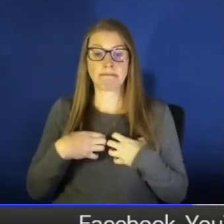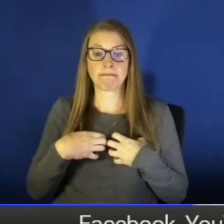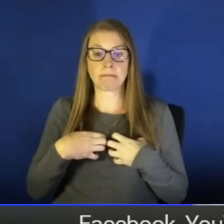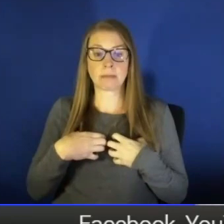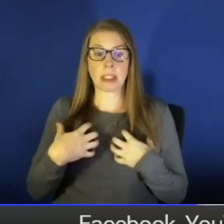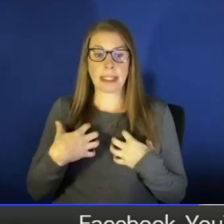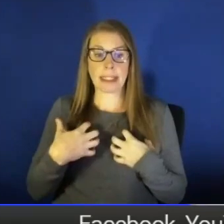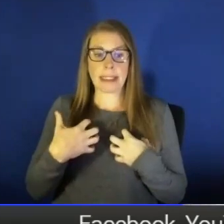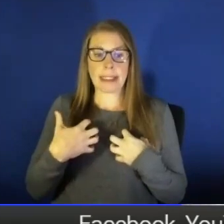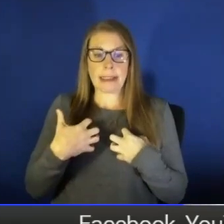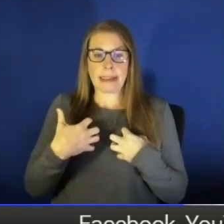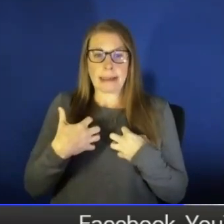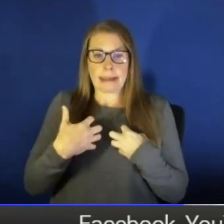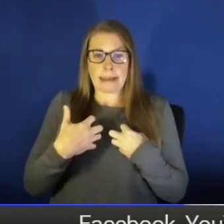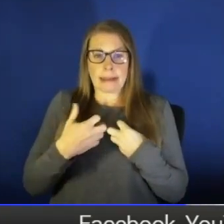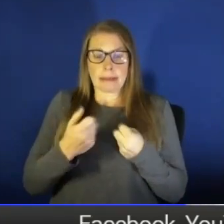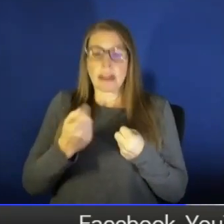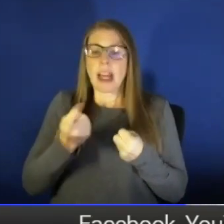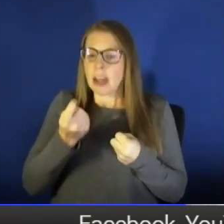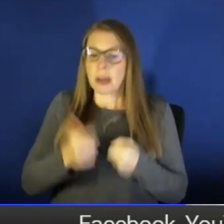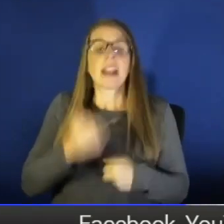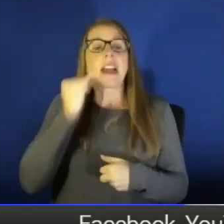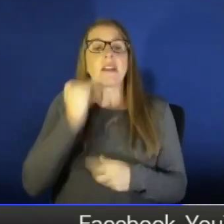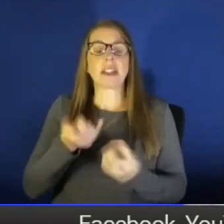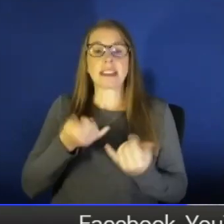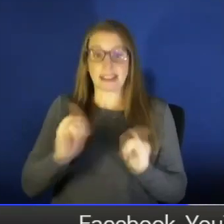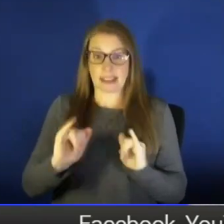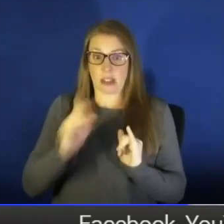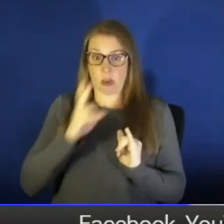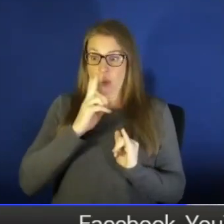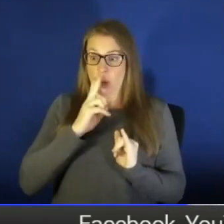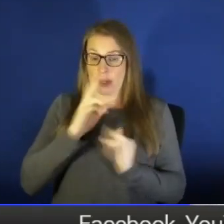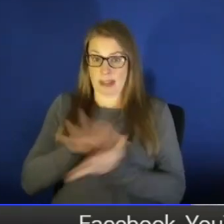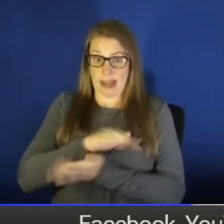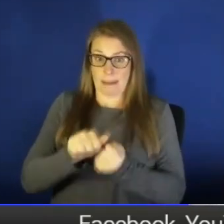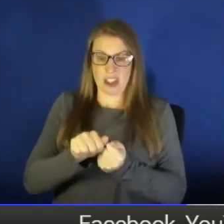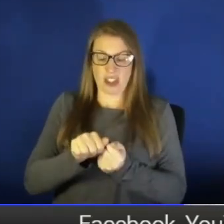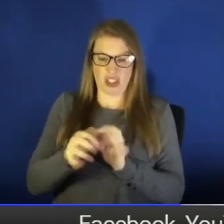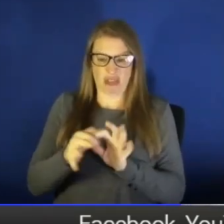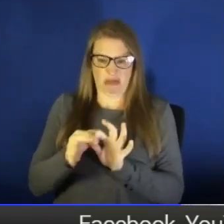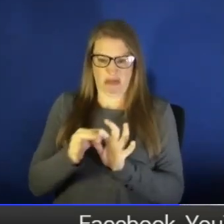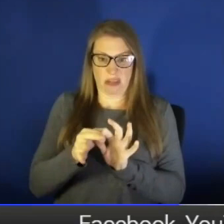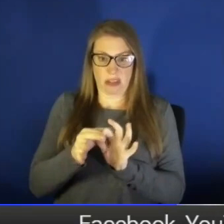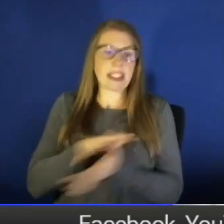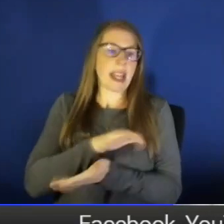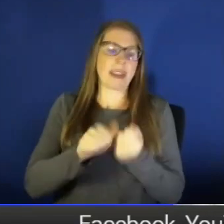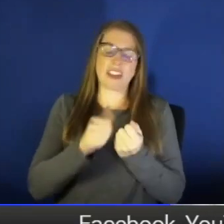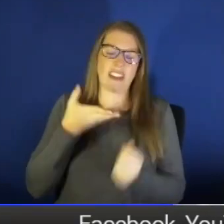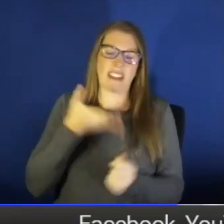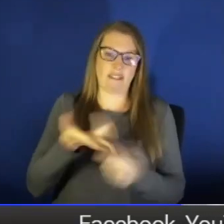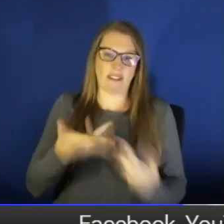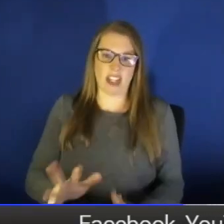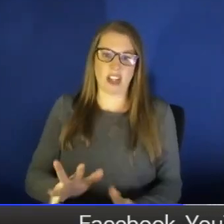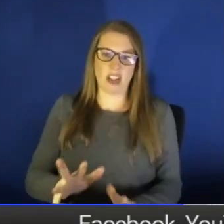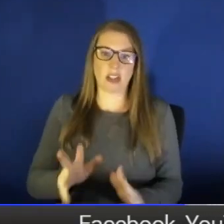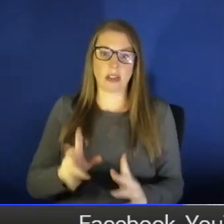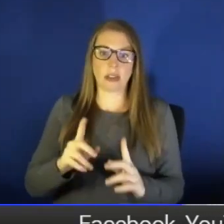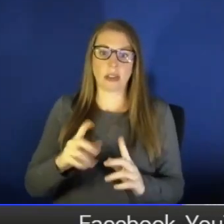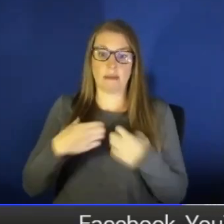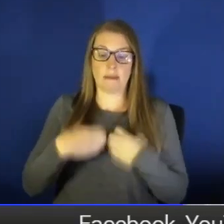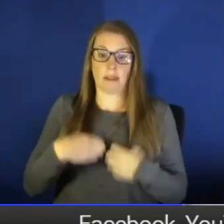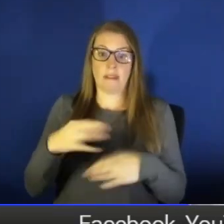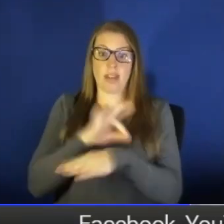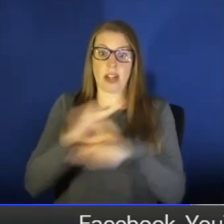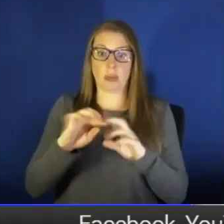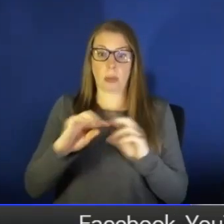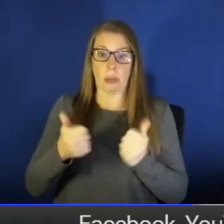bit. I mean, if you still have smoking-related damage, the damage is done. The rate of decline of your lung function, however, slows down a